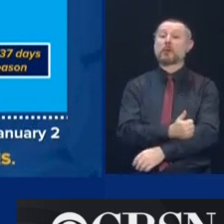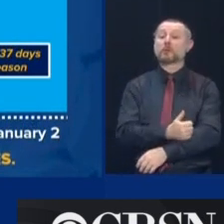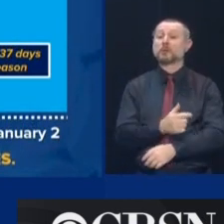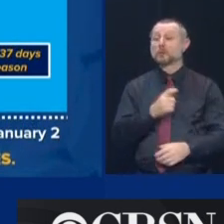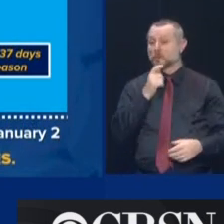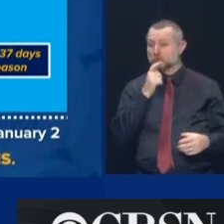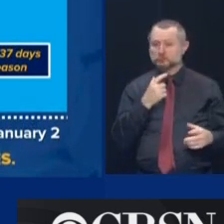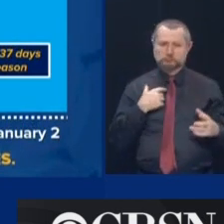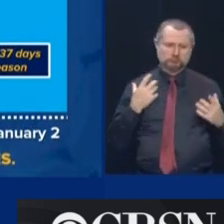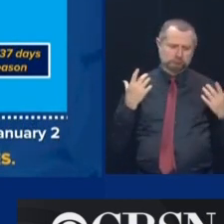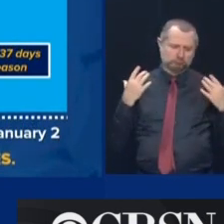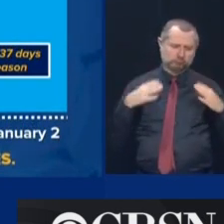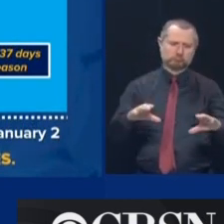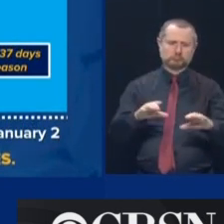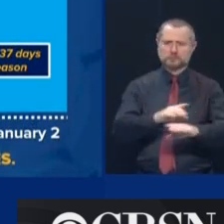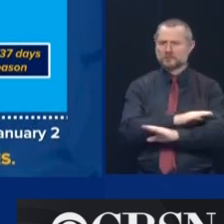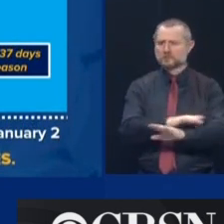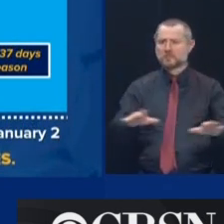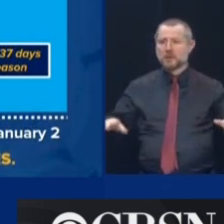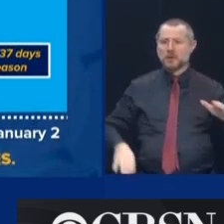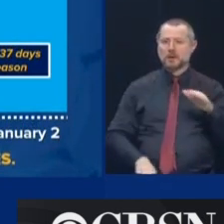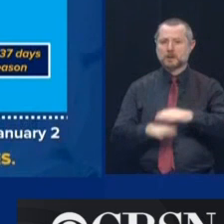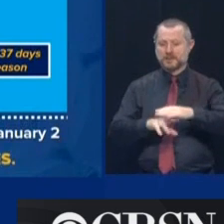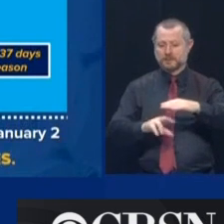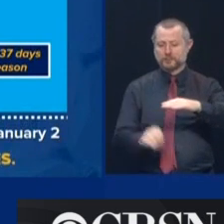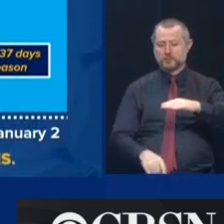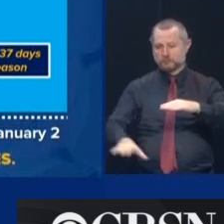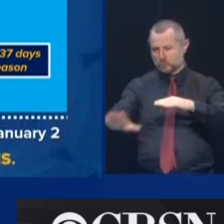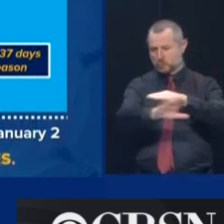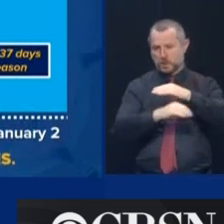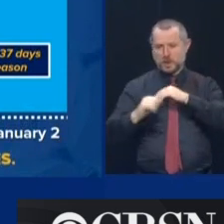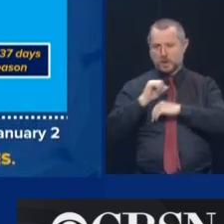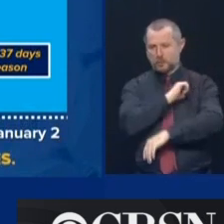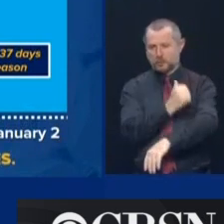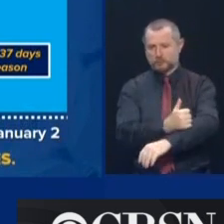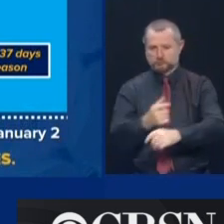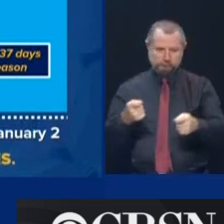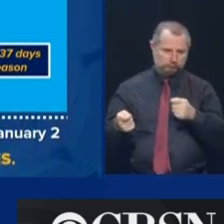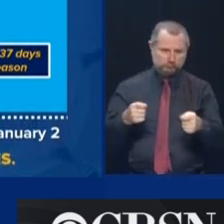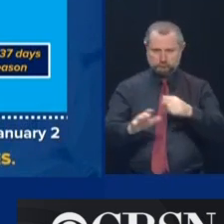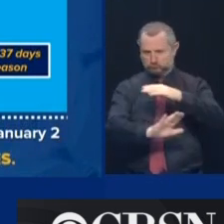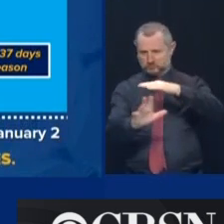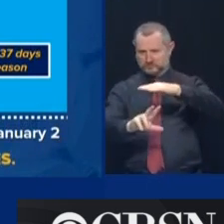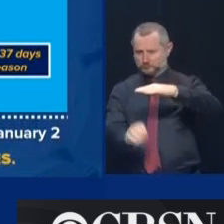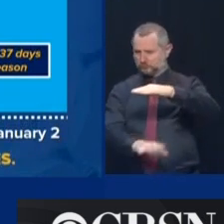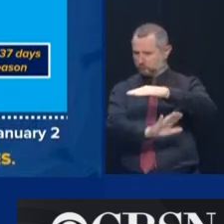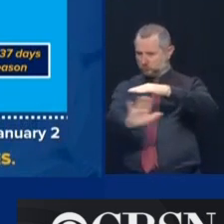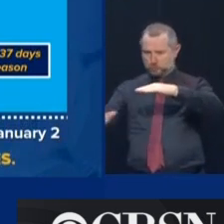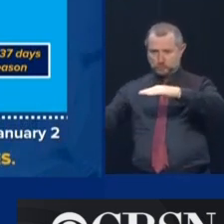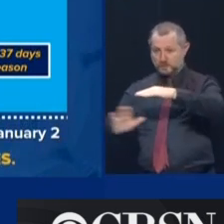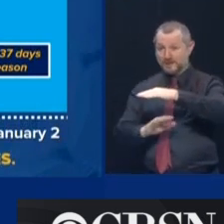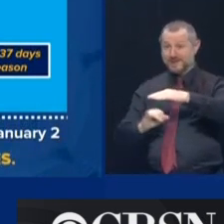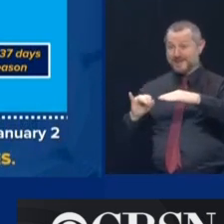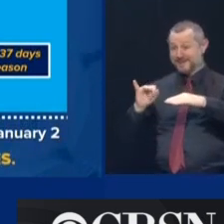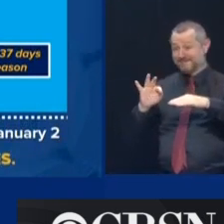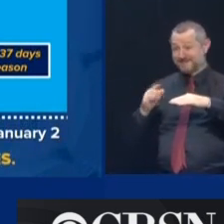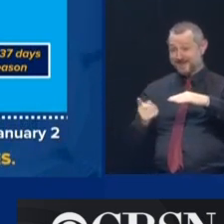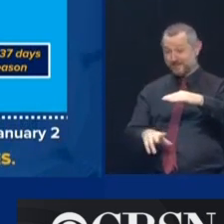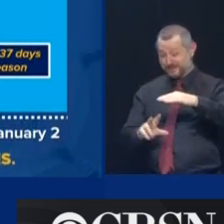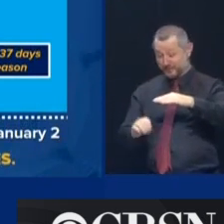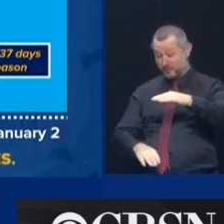them up to 3%. Up to 3%, then